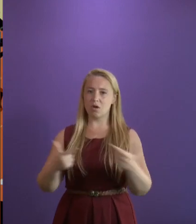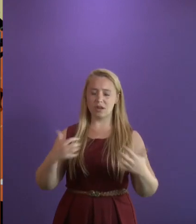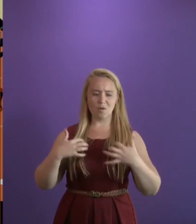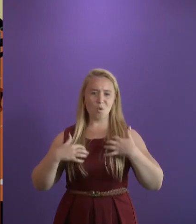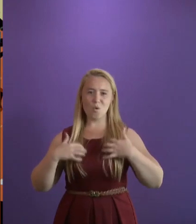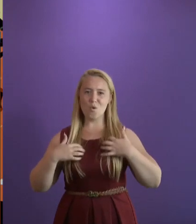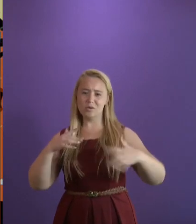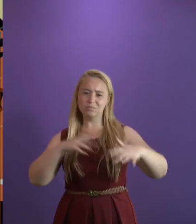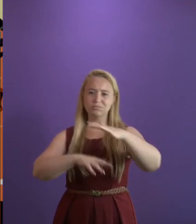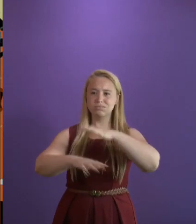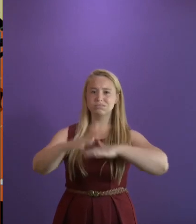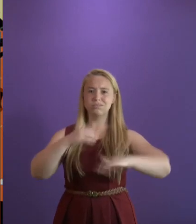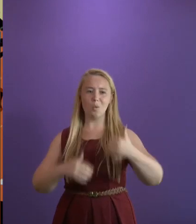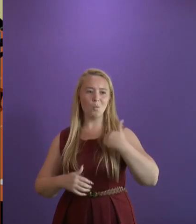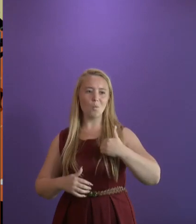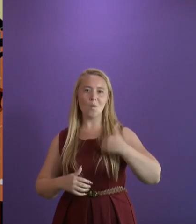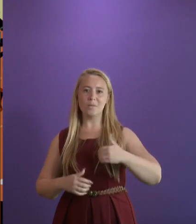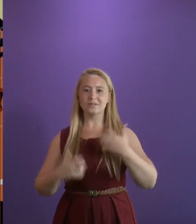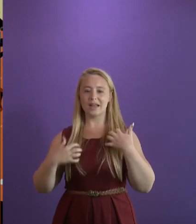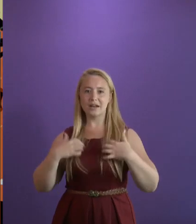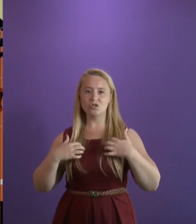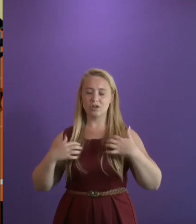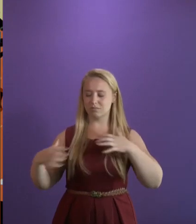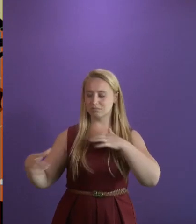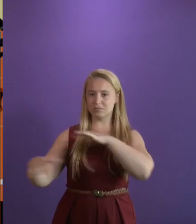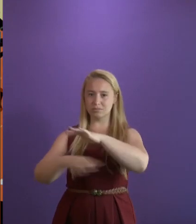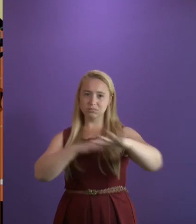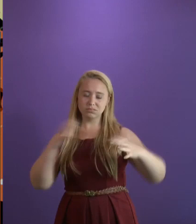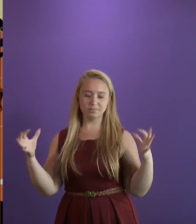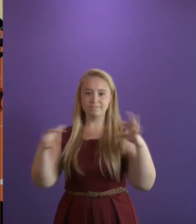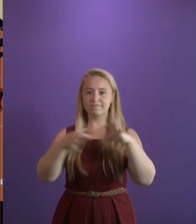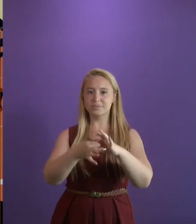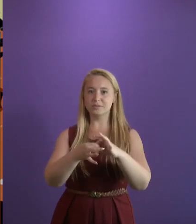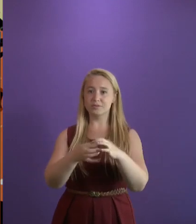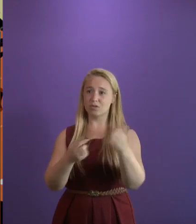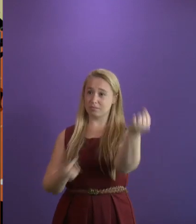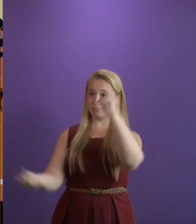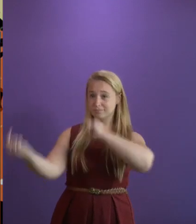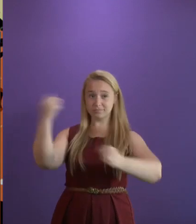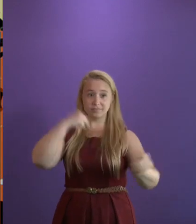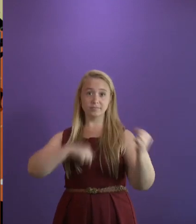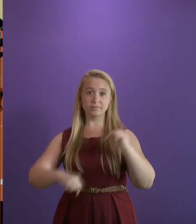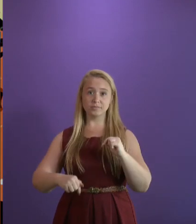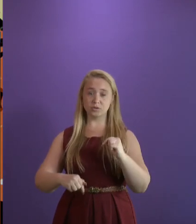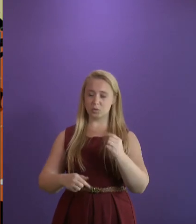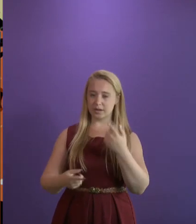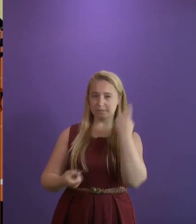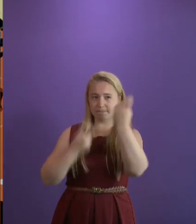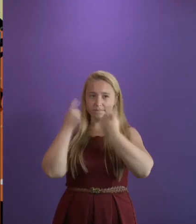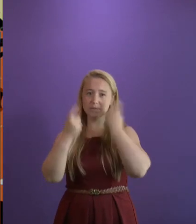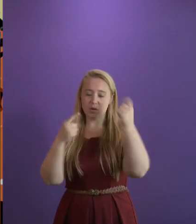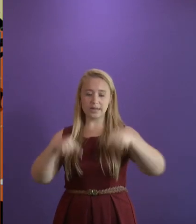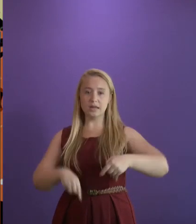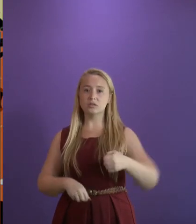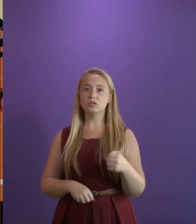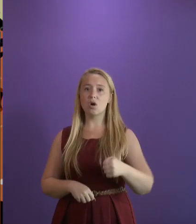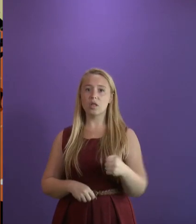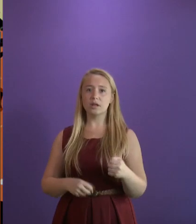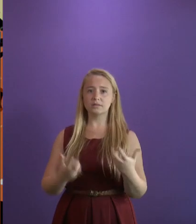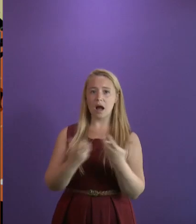all this women's energy coming together right across the country to explore how here in Scotland women can be